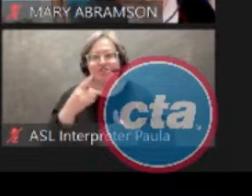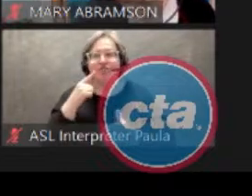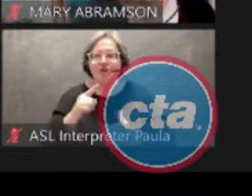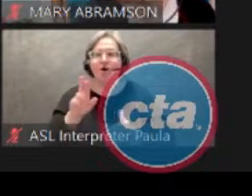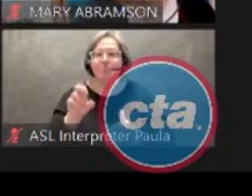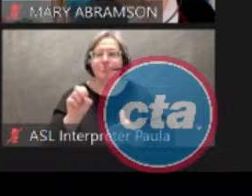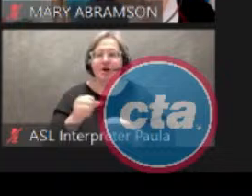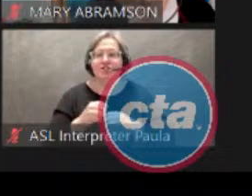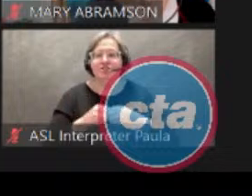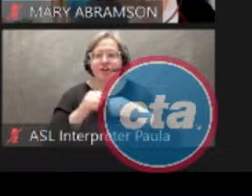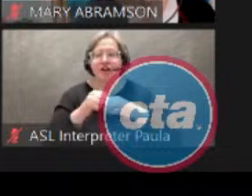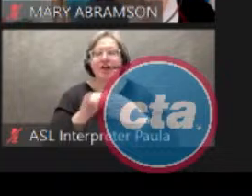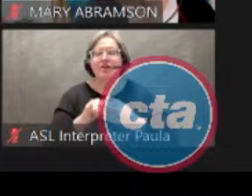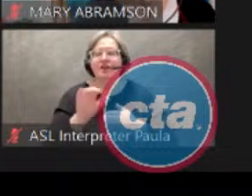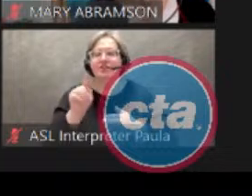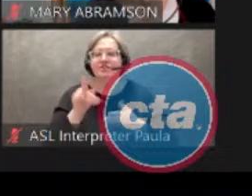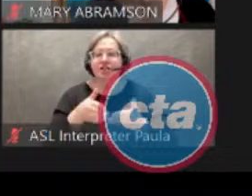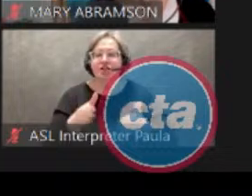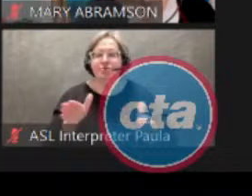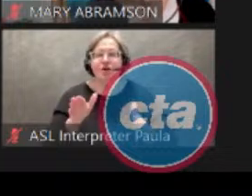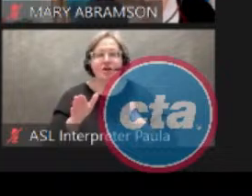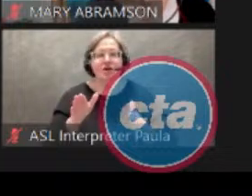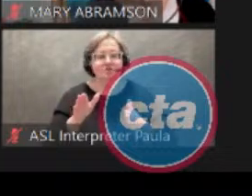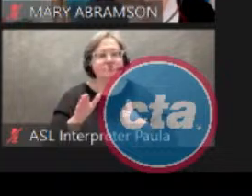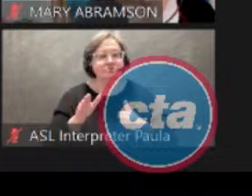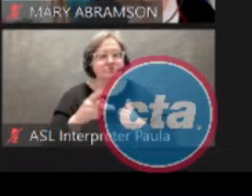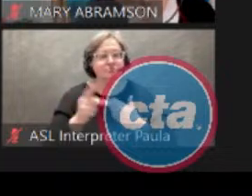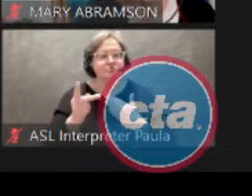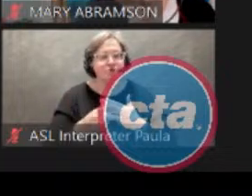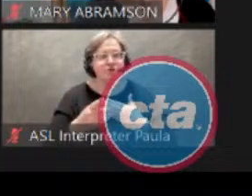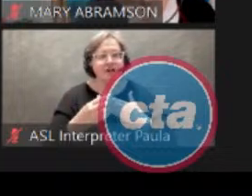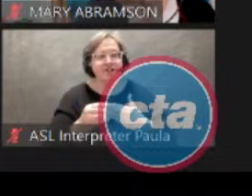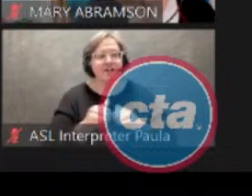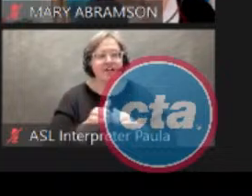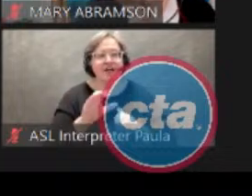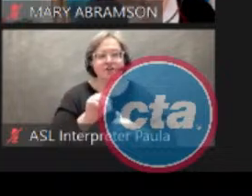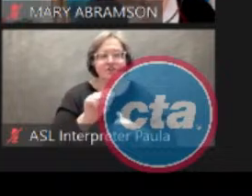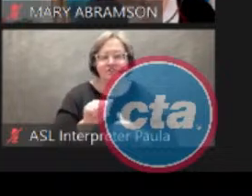framework is a citywide framework to guide how CTA and CDOT are